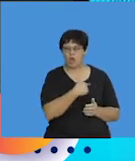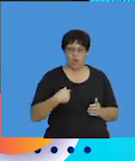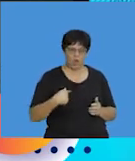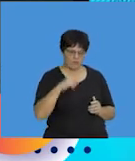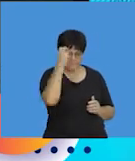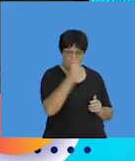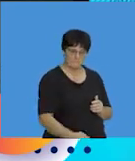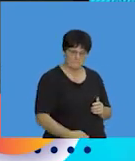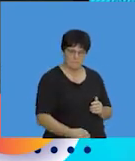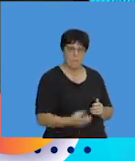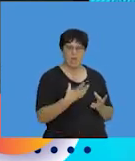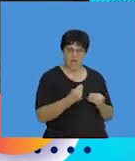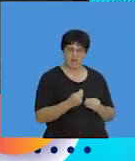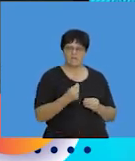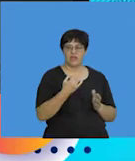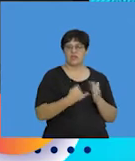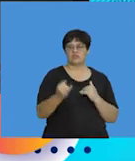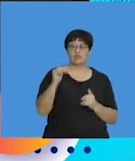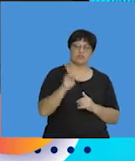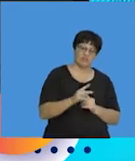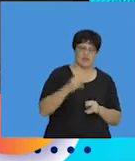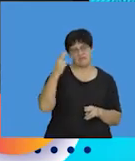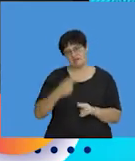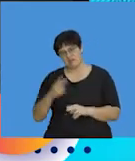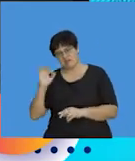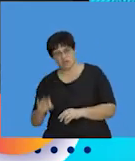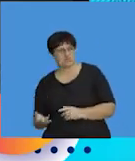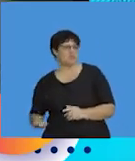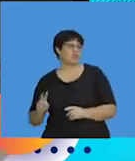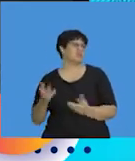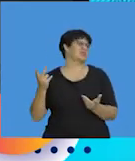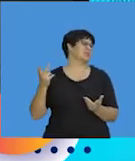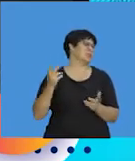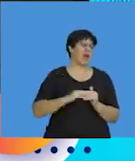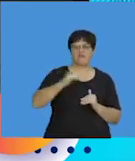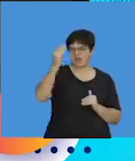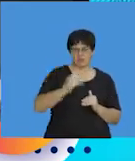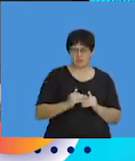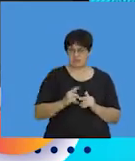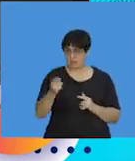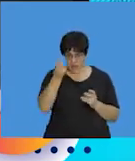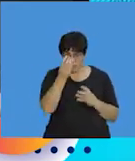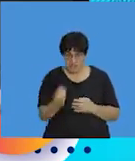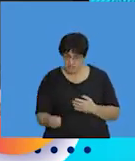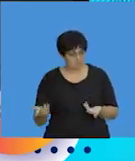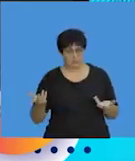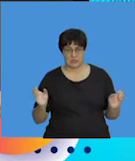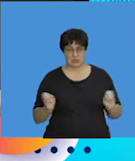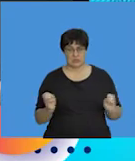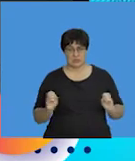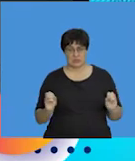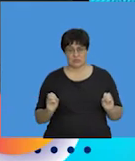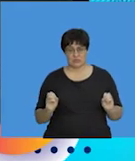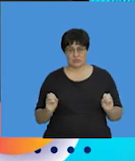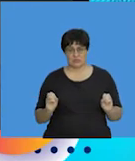long does it take the ball to hit the ground? Because we have initial velocity, we have a final velocity, we have heights. We don't have any of that information.